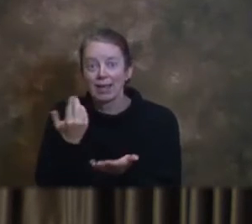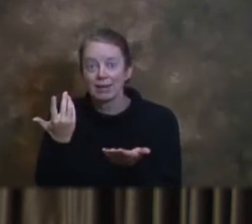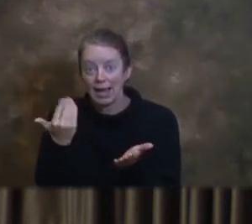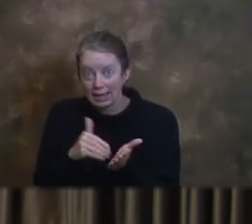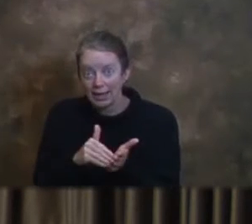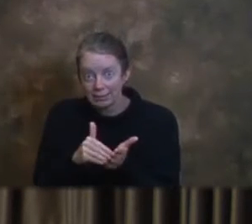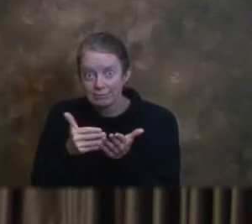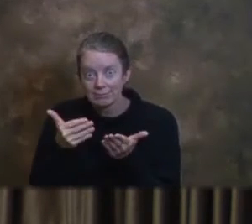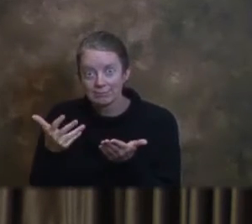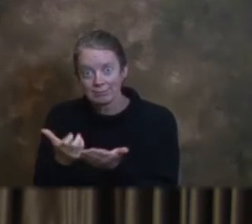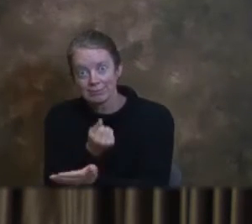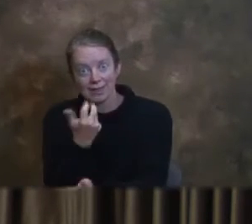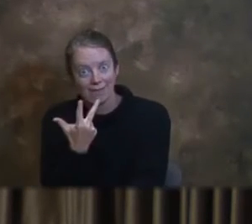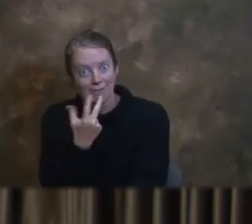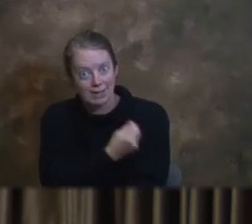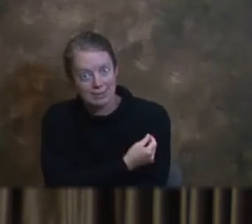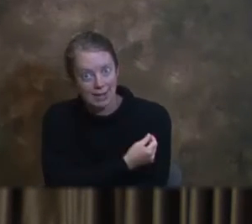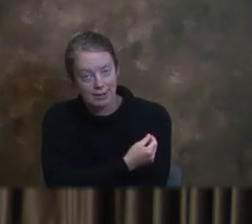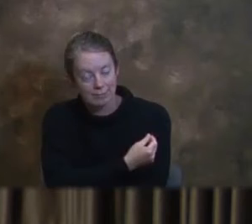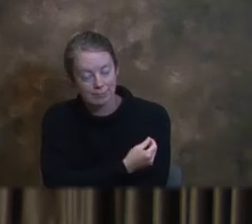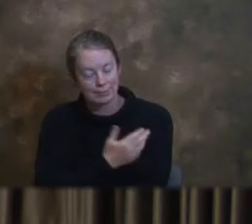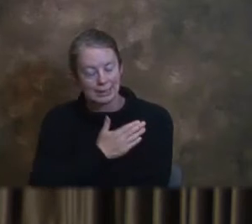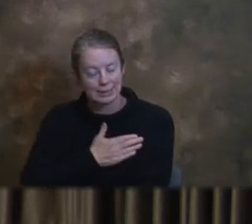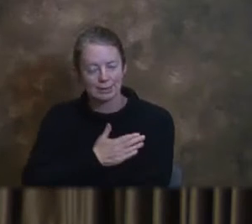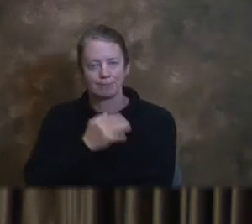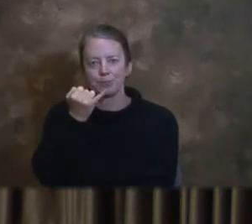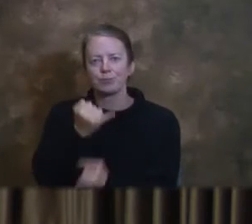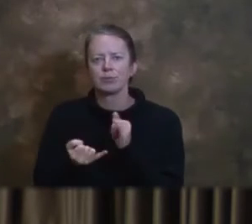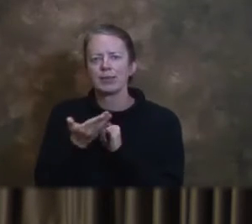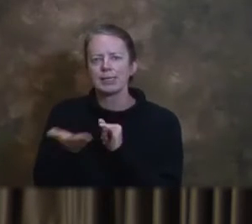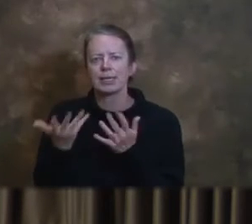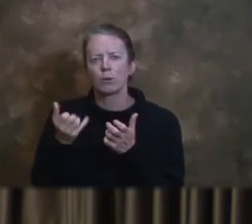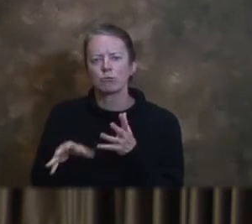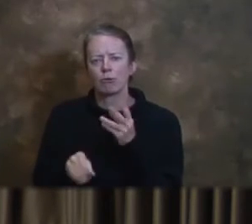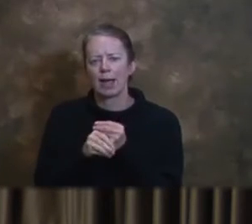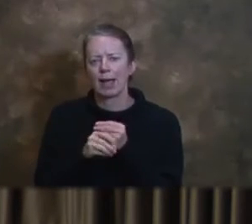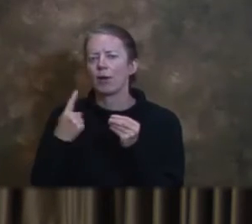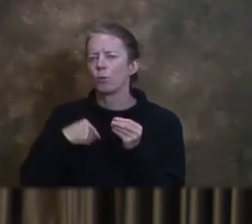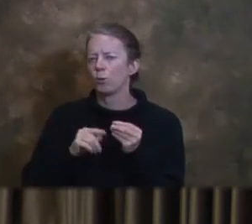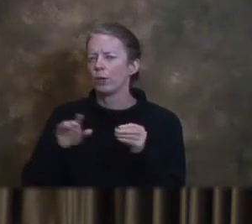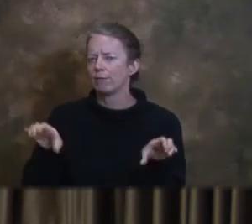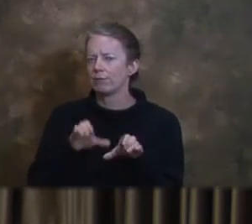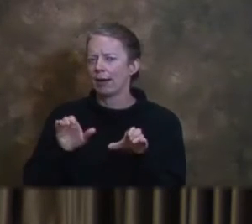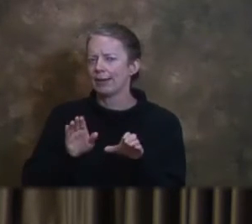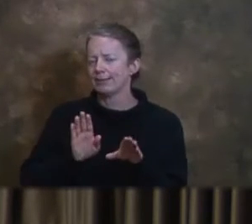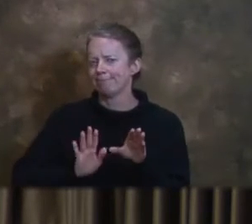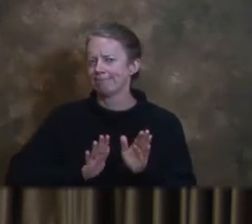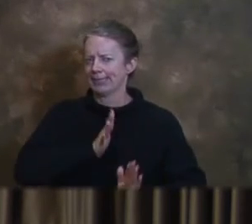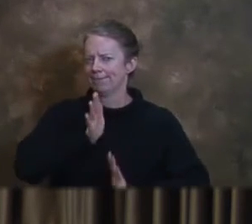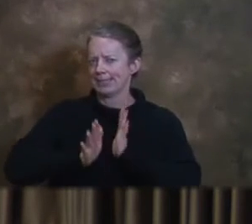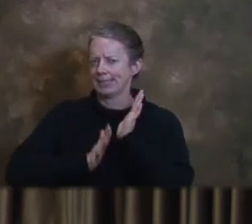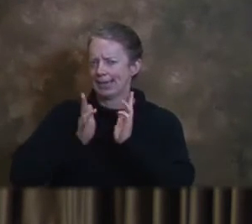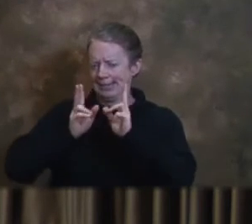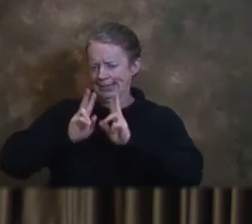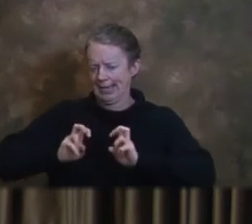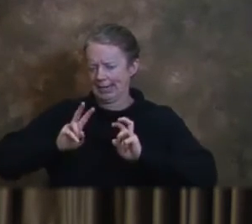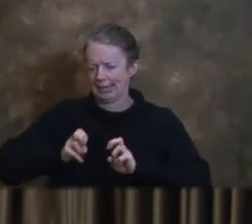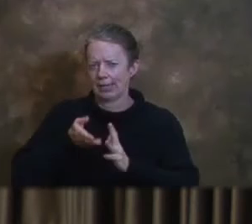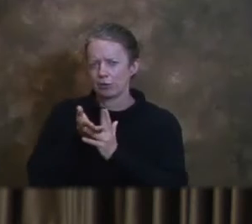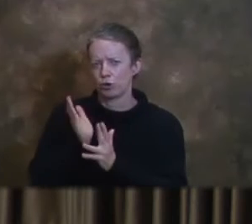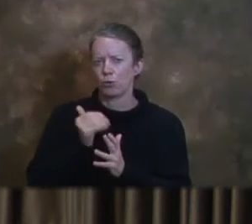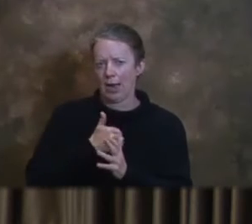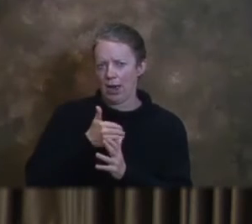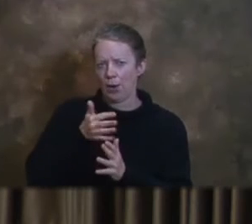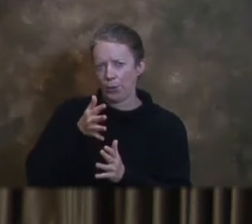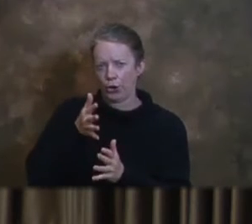The last thing I'd like to mention is we've done some sophisticated analytics through our parent company at HCA